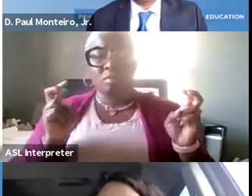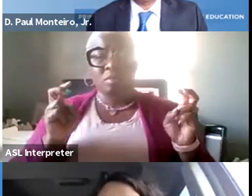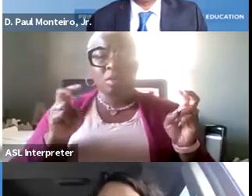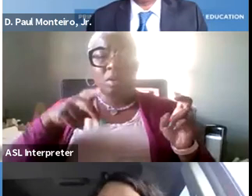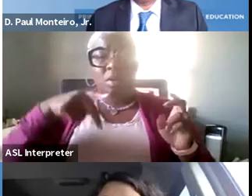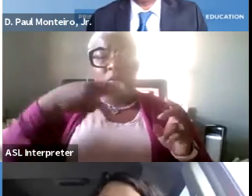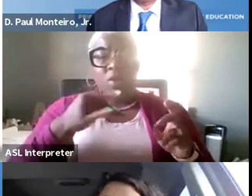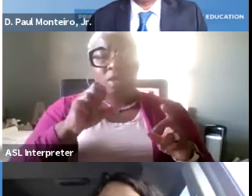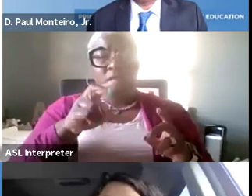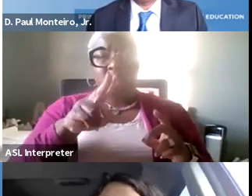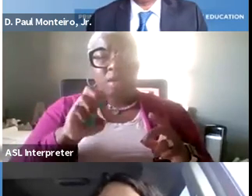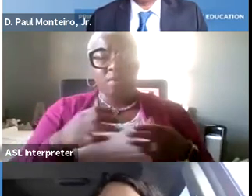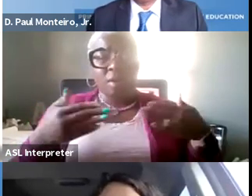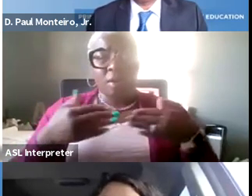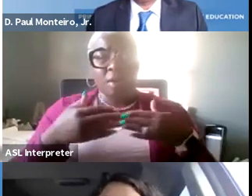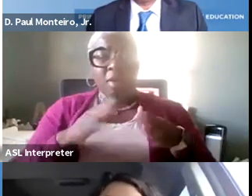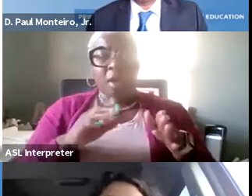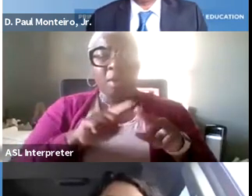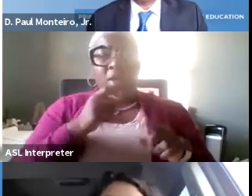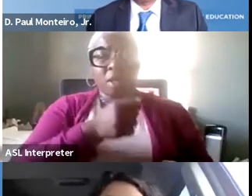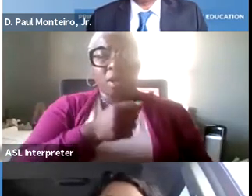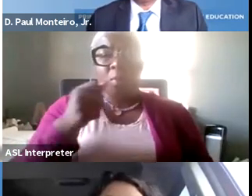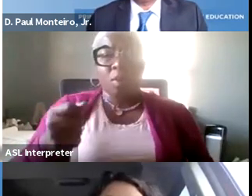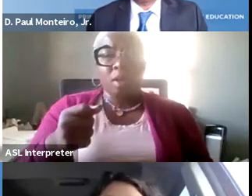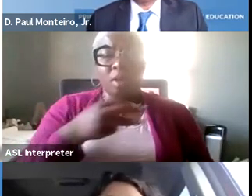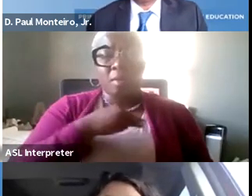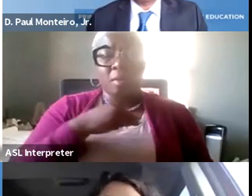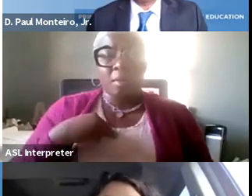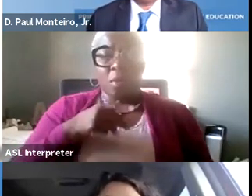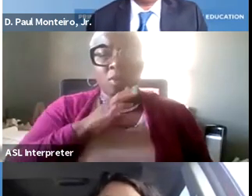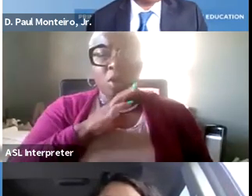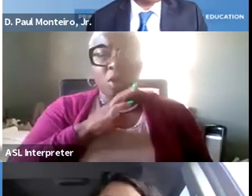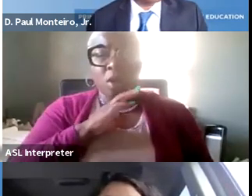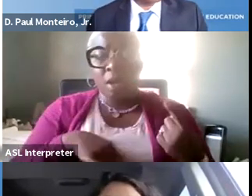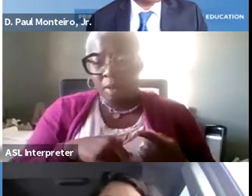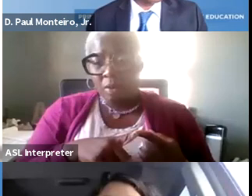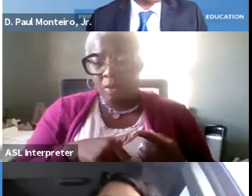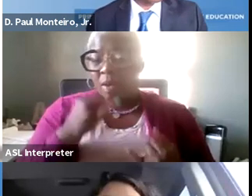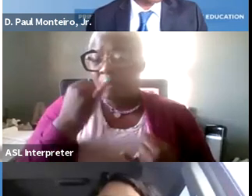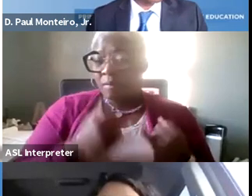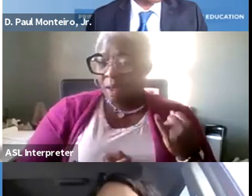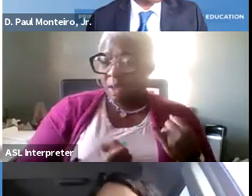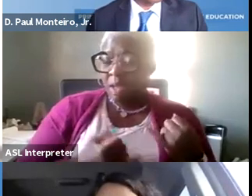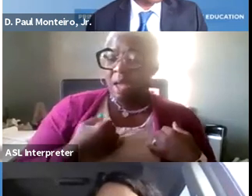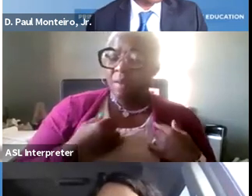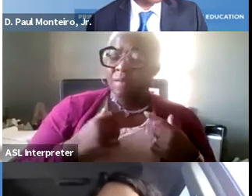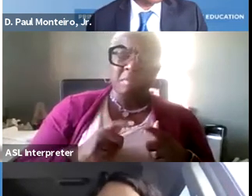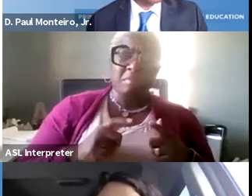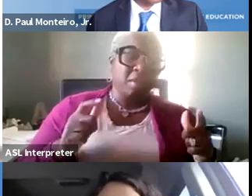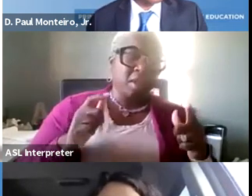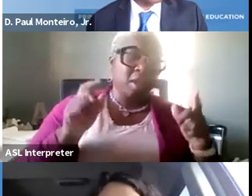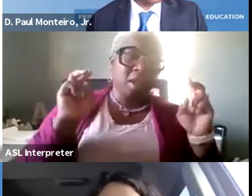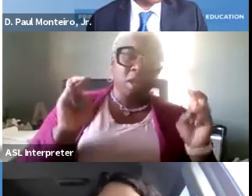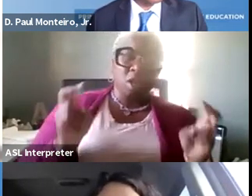but I don't see that from the appointed member specifically who I'm speaking about. And finally, I just have a huge